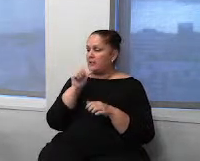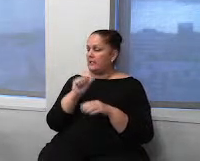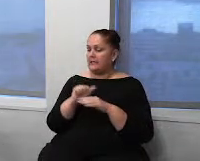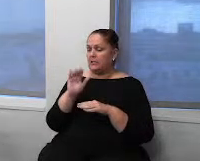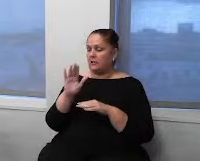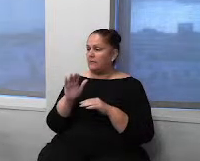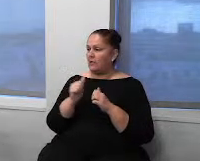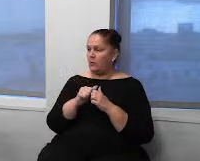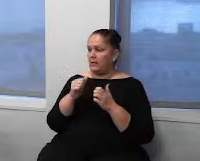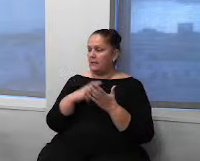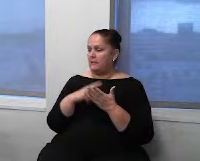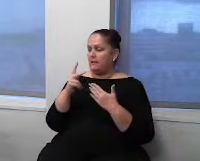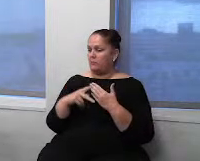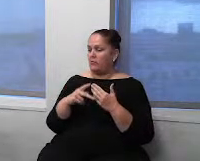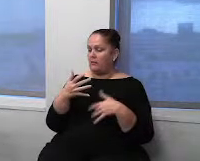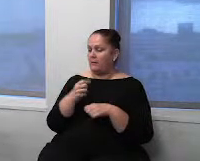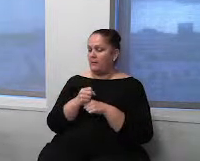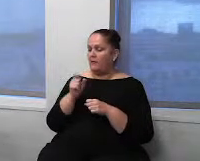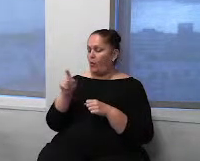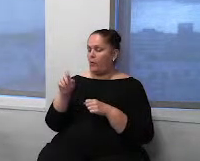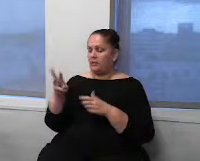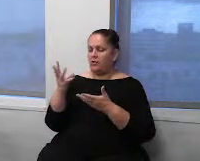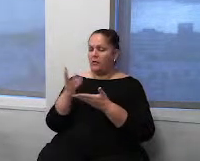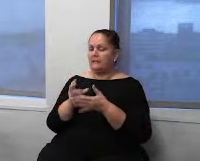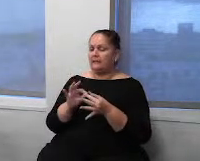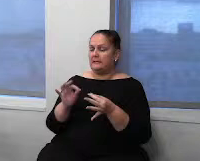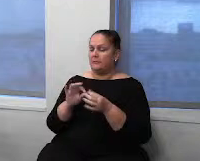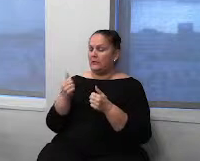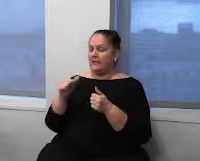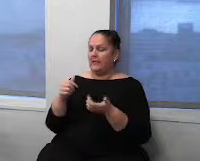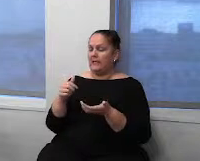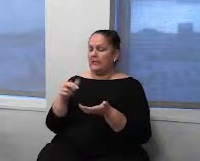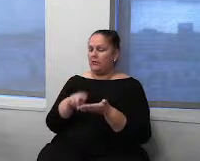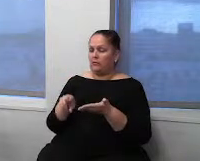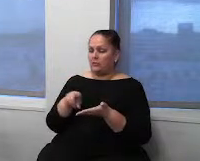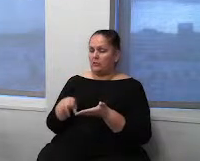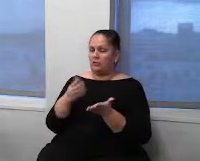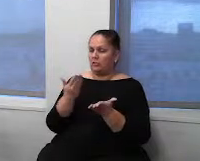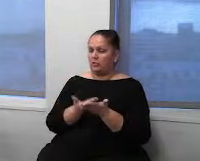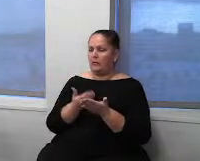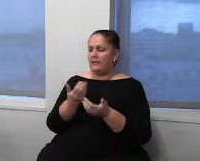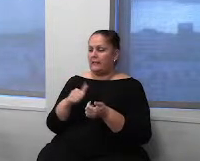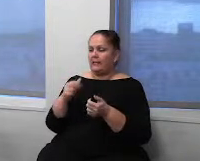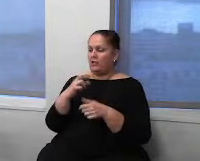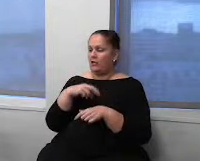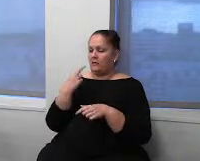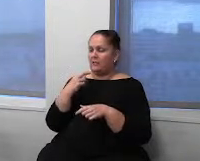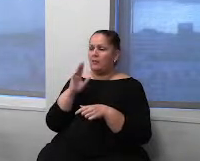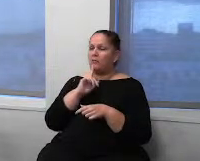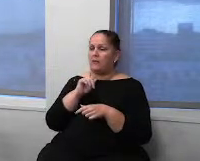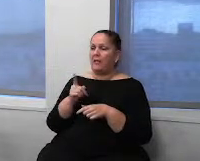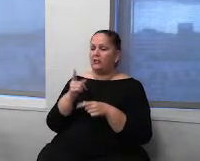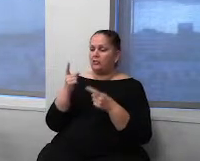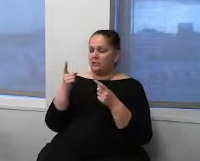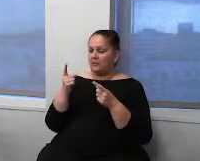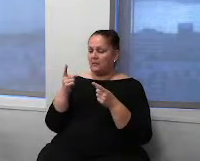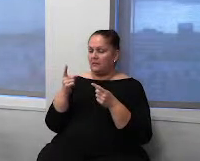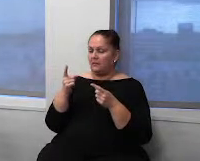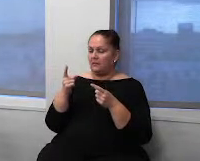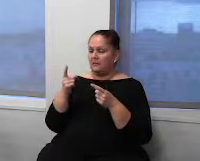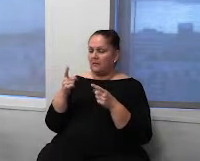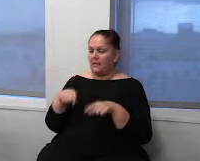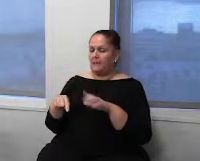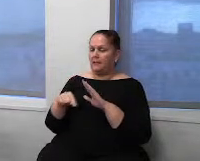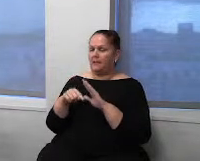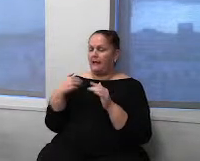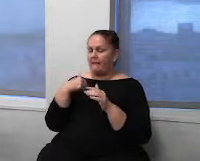And again, you didn't submit with the program brief or in your testimony any study showing that any of these risks will